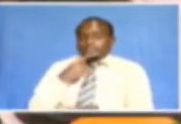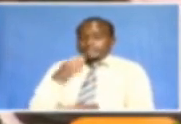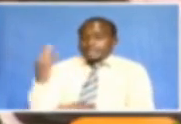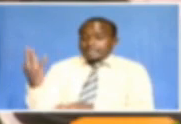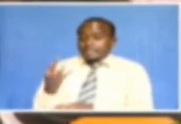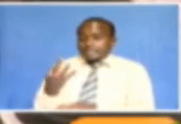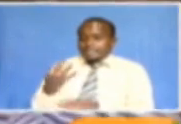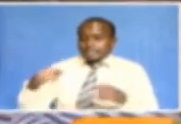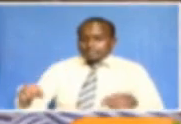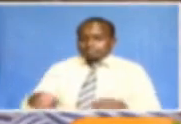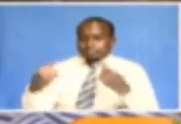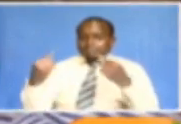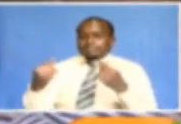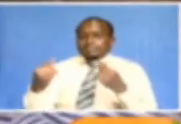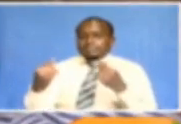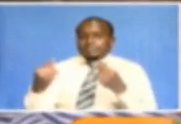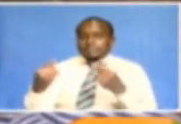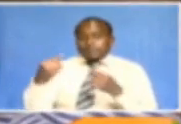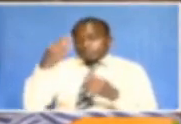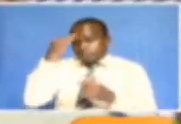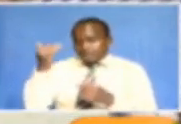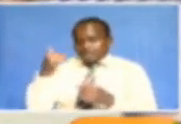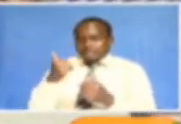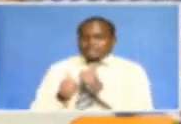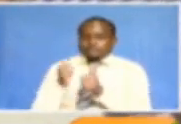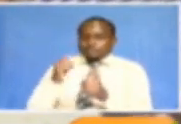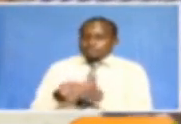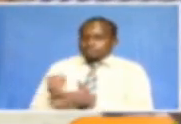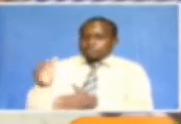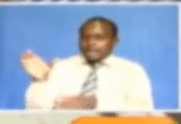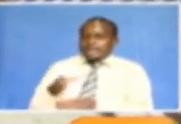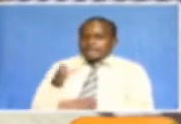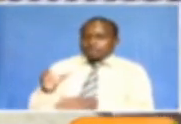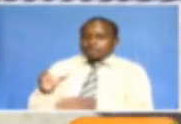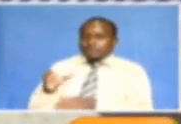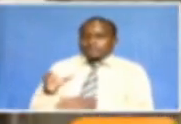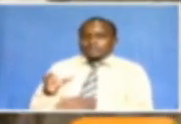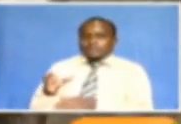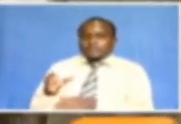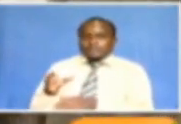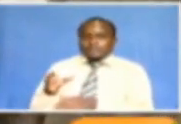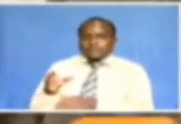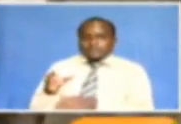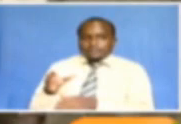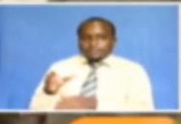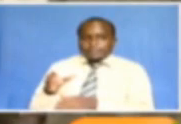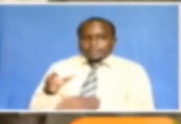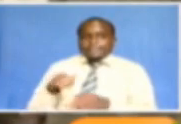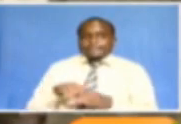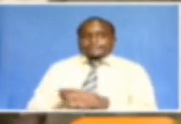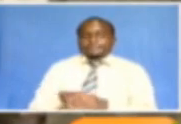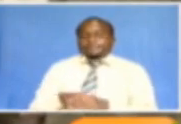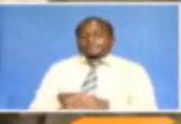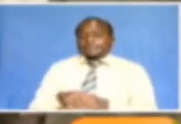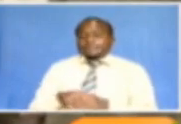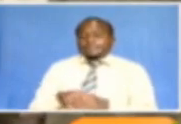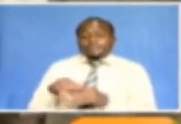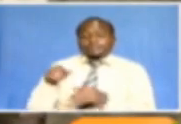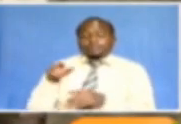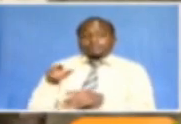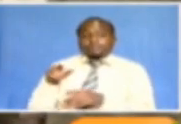a disagreement with the deceased for refusing to buy them alcohol at a local bar in Nyamaroka Market Center.